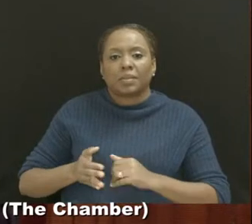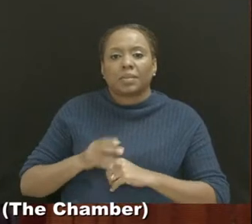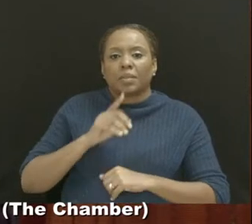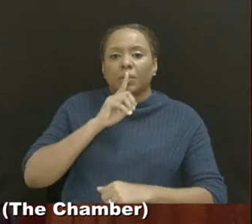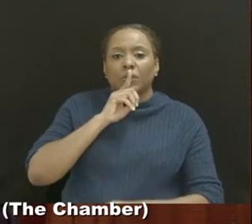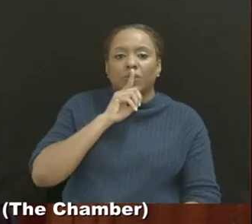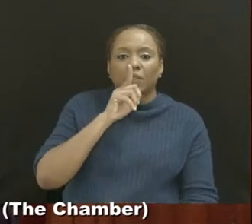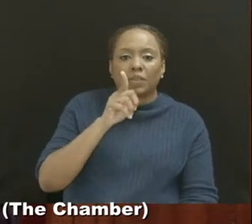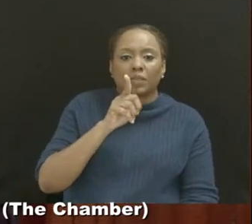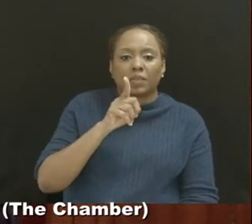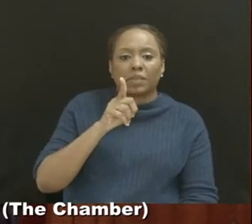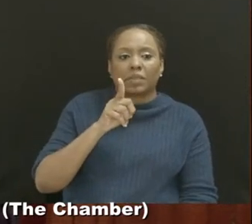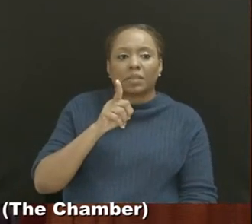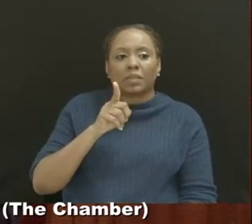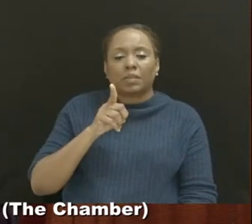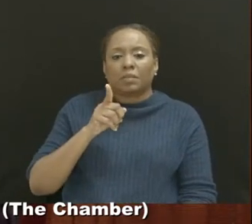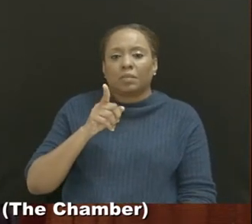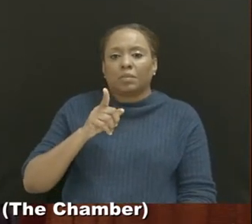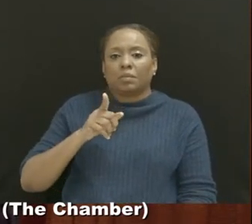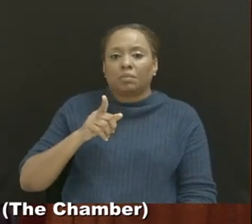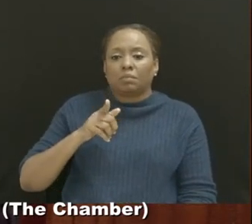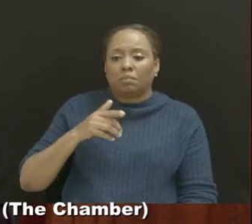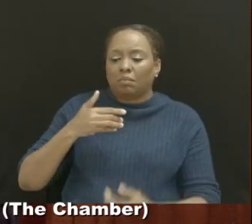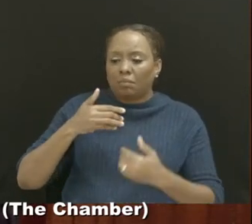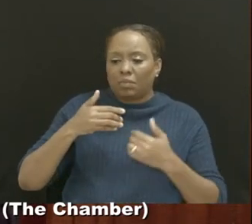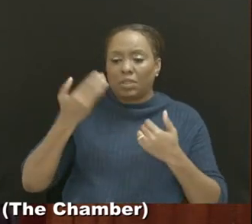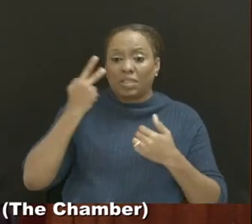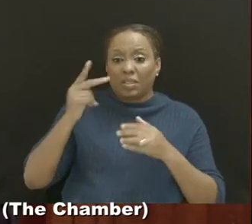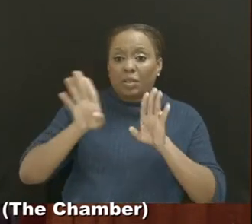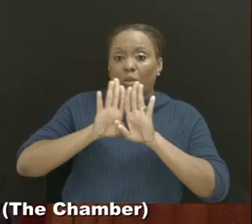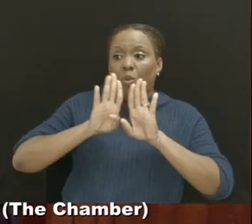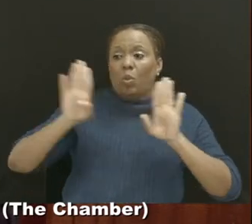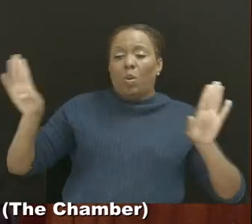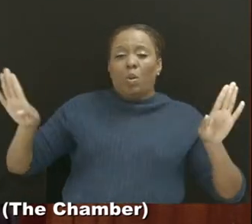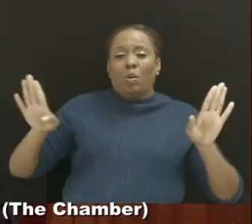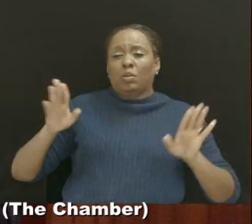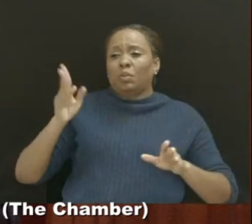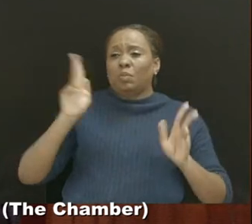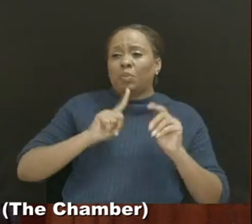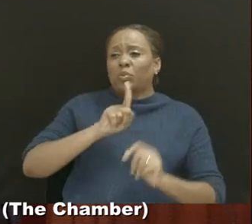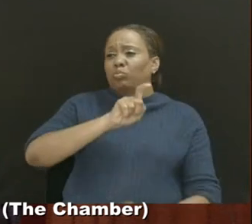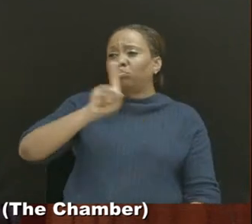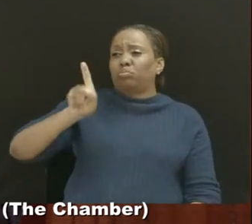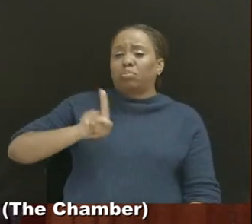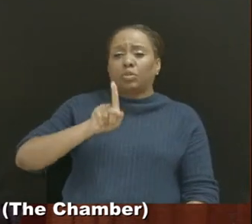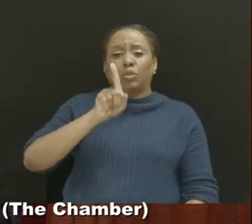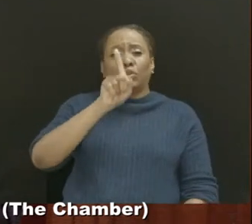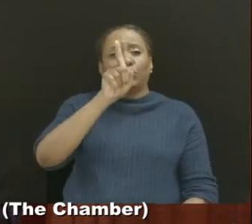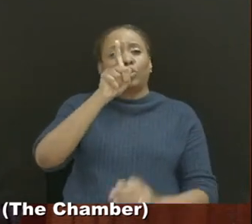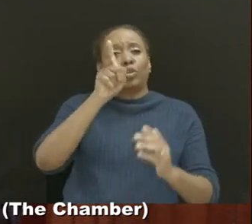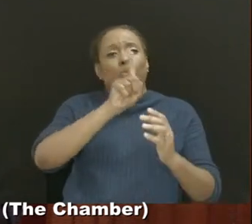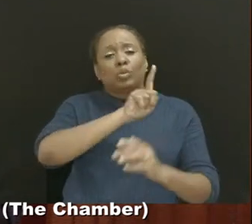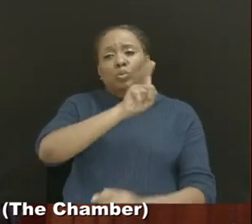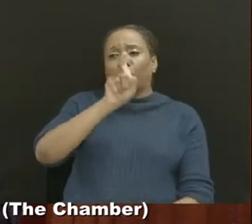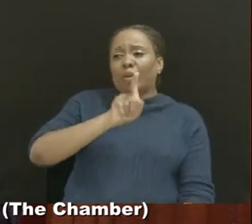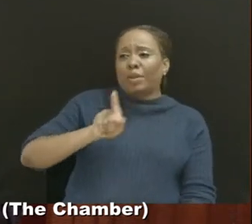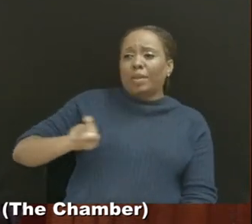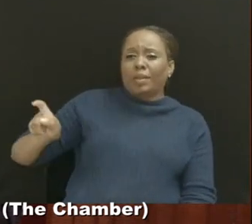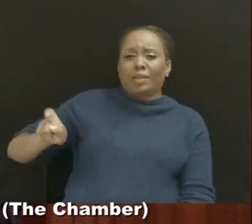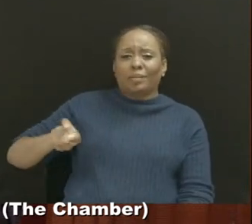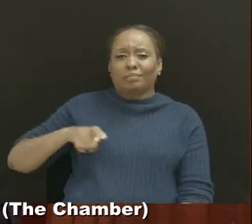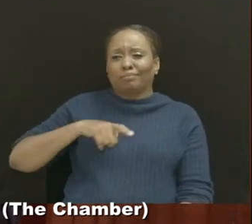these spaces, the walls which otherwise take graffiti and in some cases